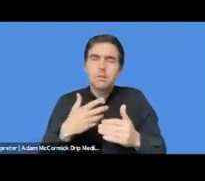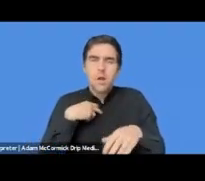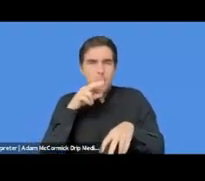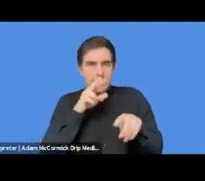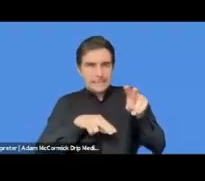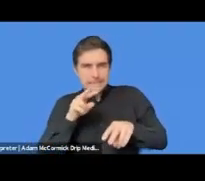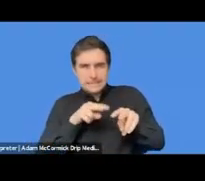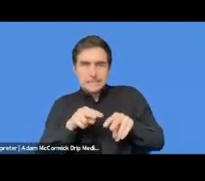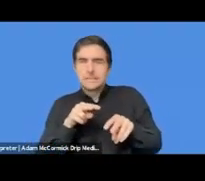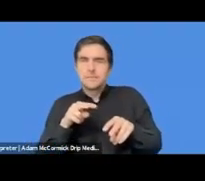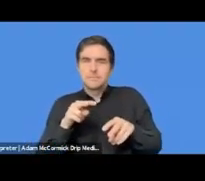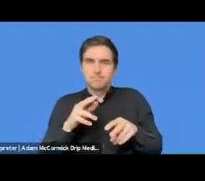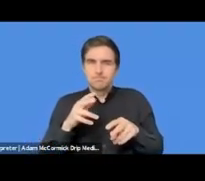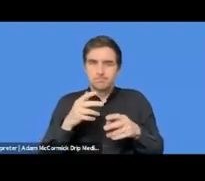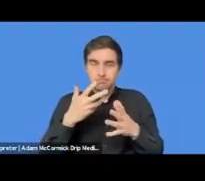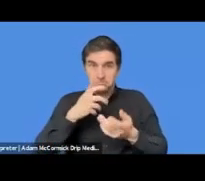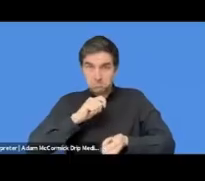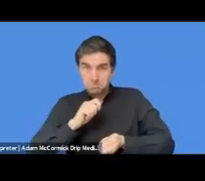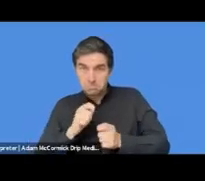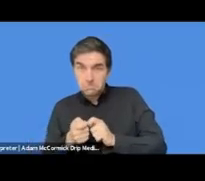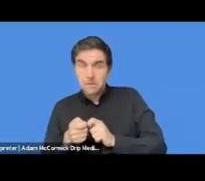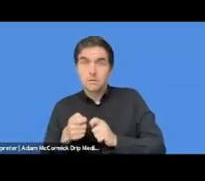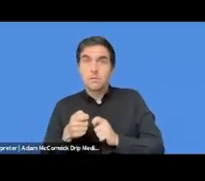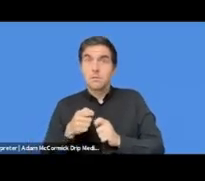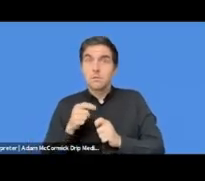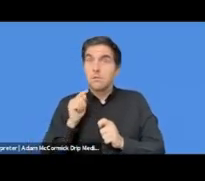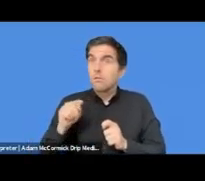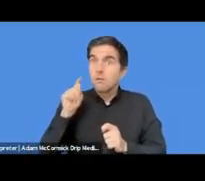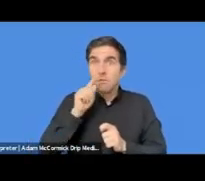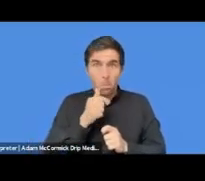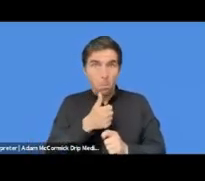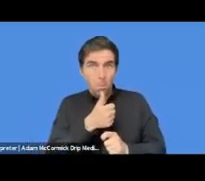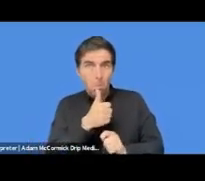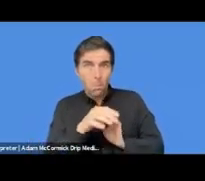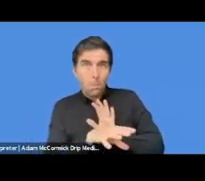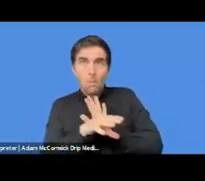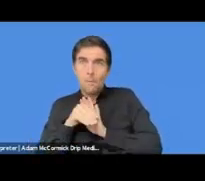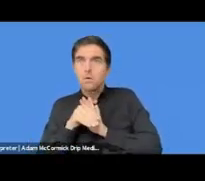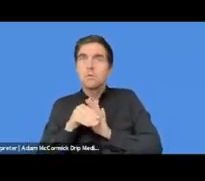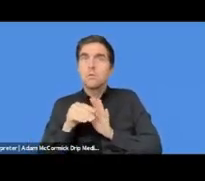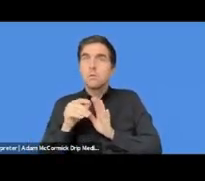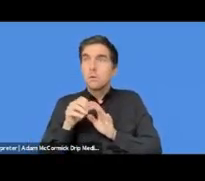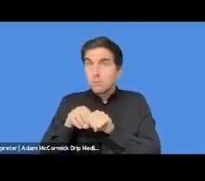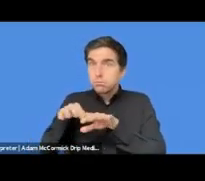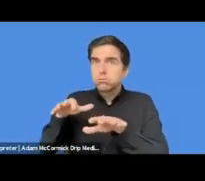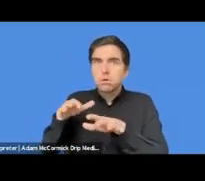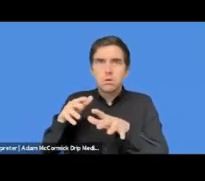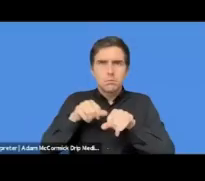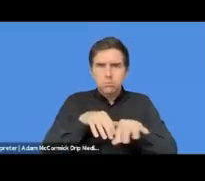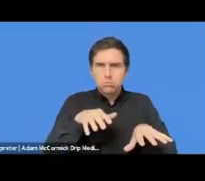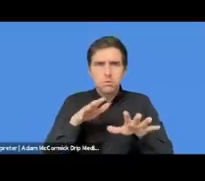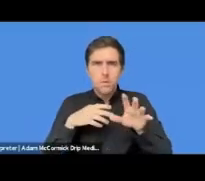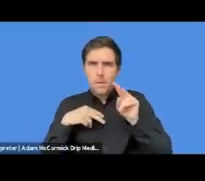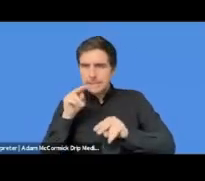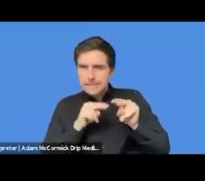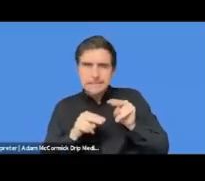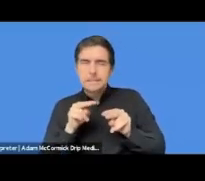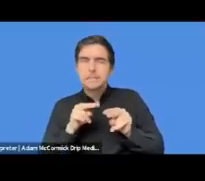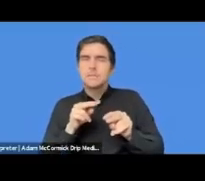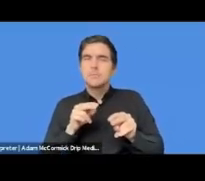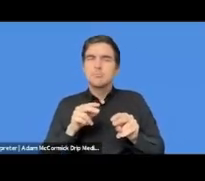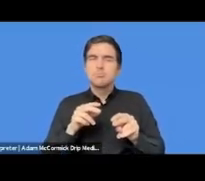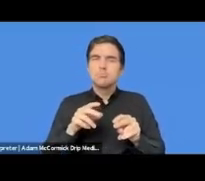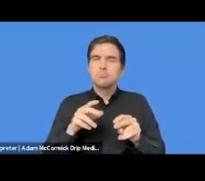the processes that have been adopted and being implemented. So we had to look